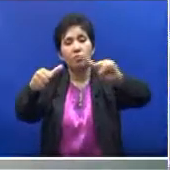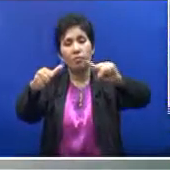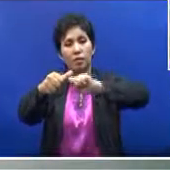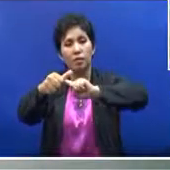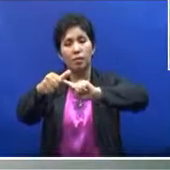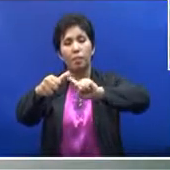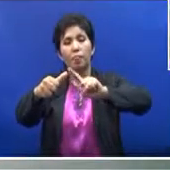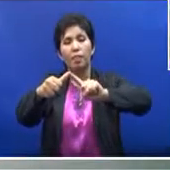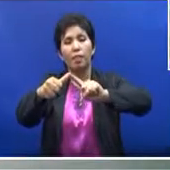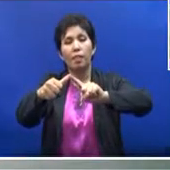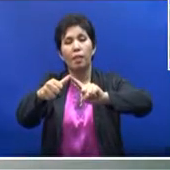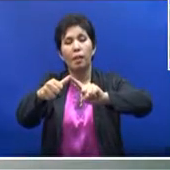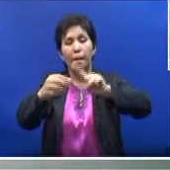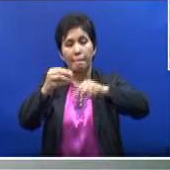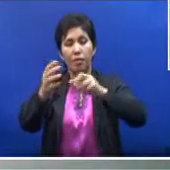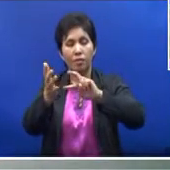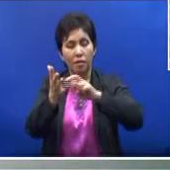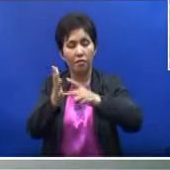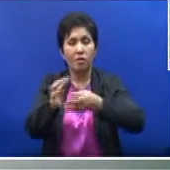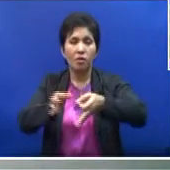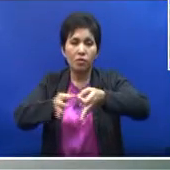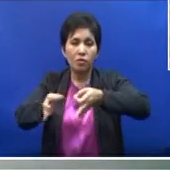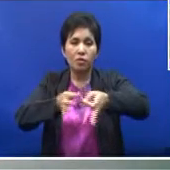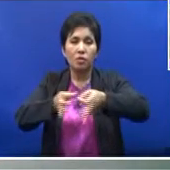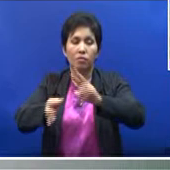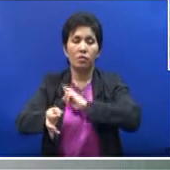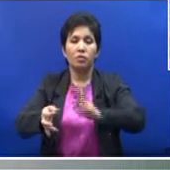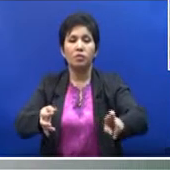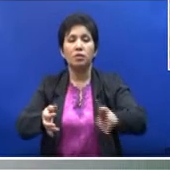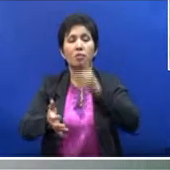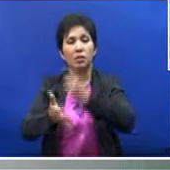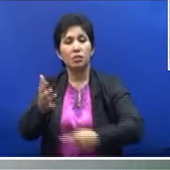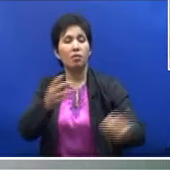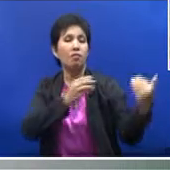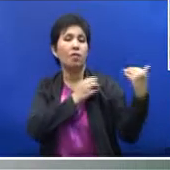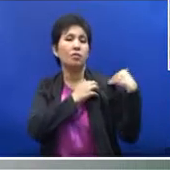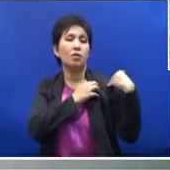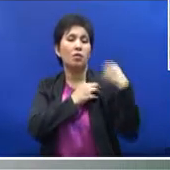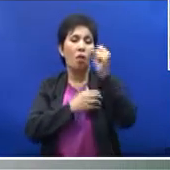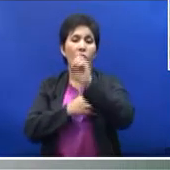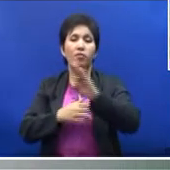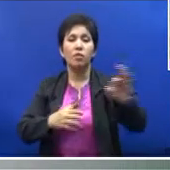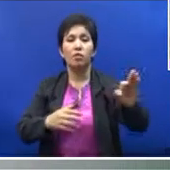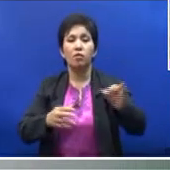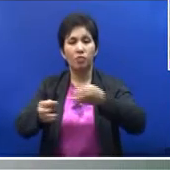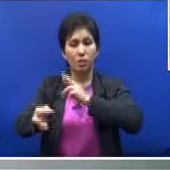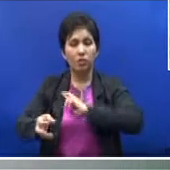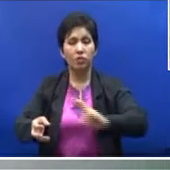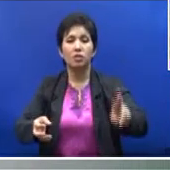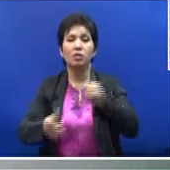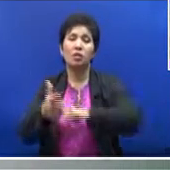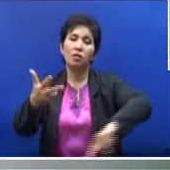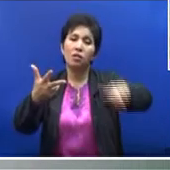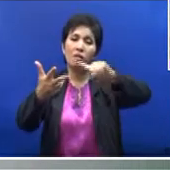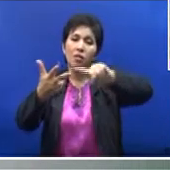going to give definitions about religion. Okay, and then what are the functions of religion? Okay, the third